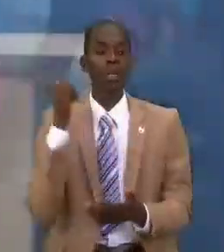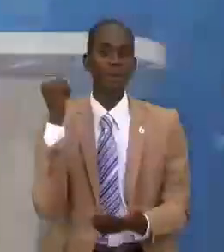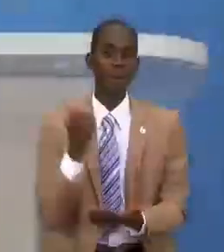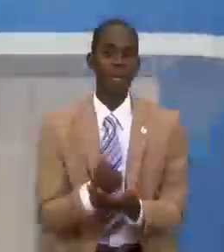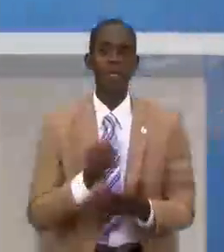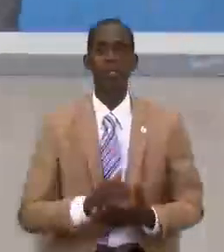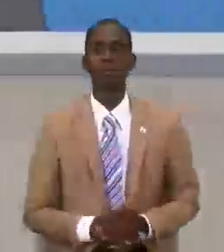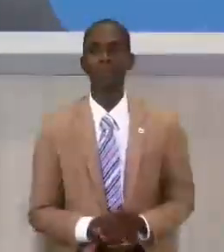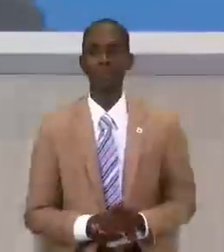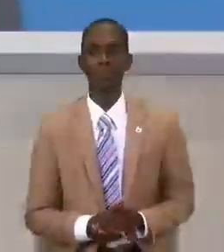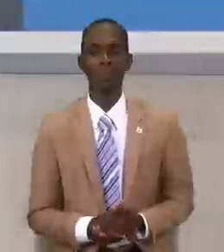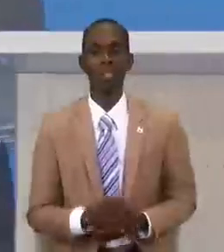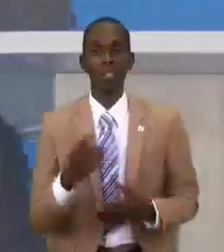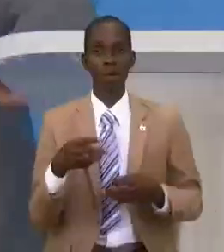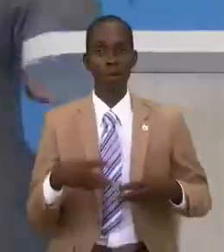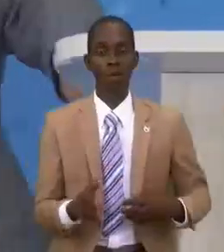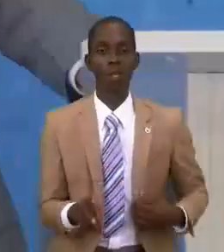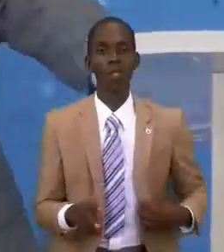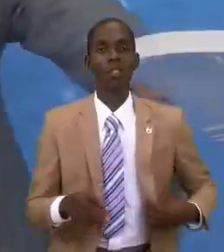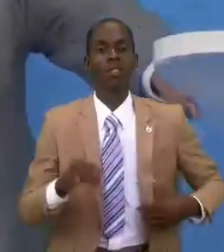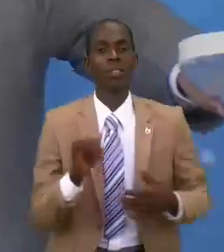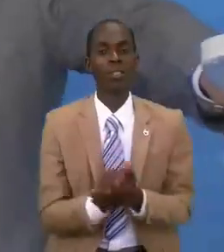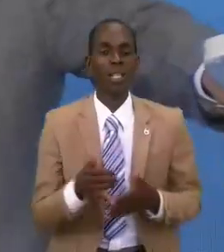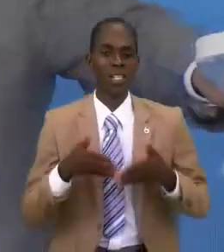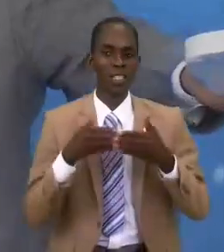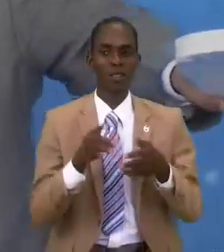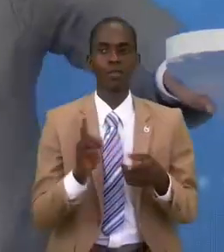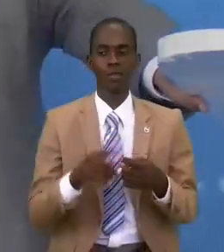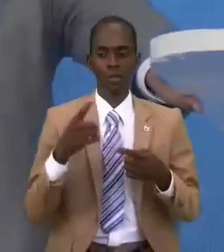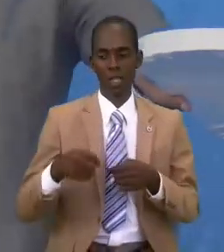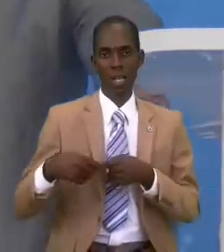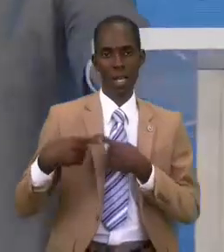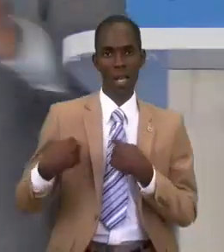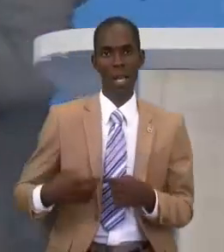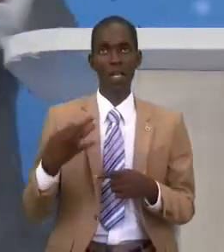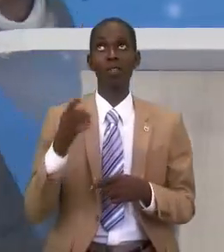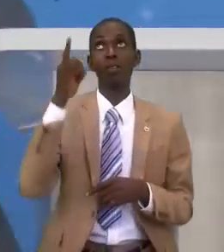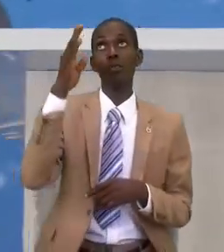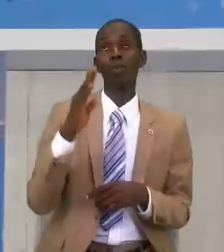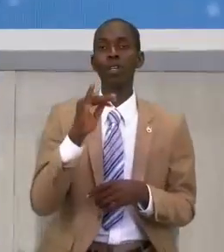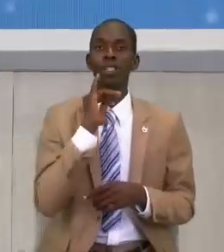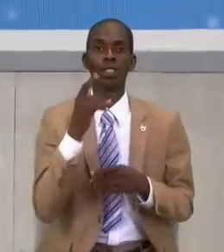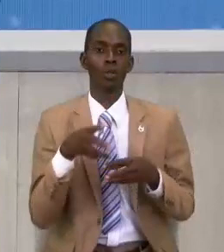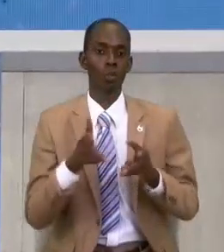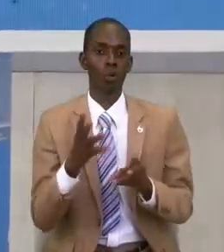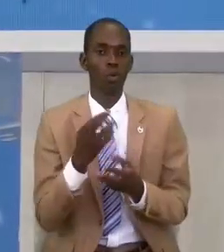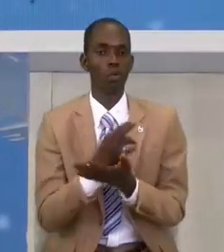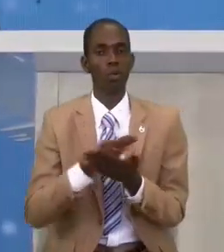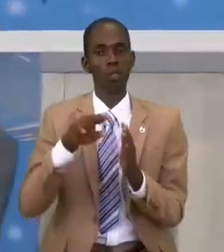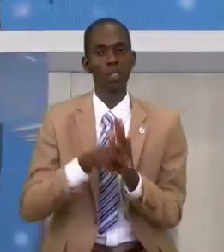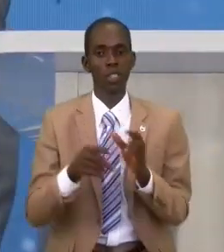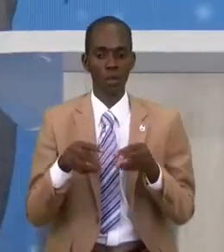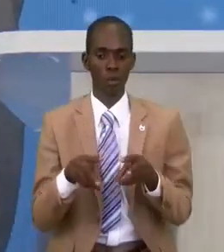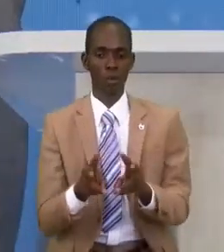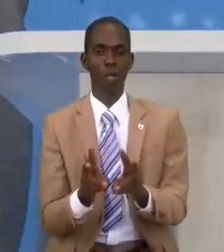the heart of God is the way of holiness. The way that leads to every provision